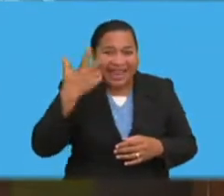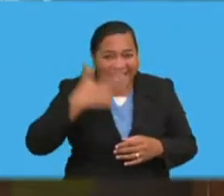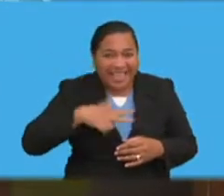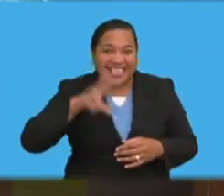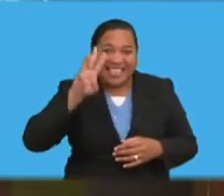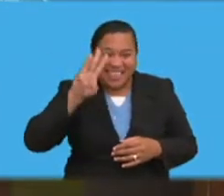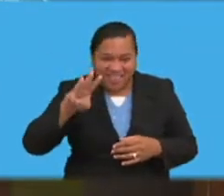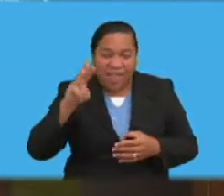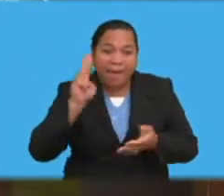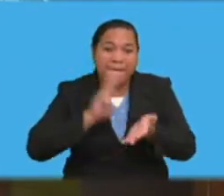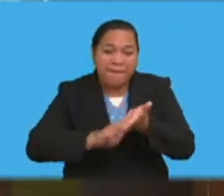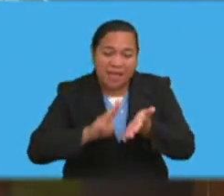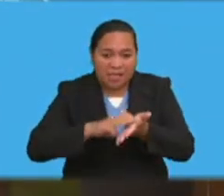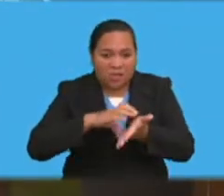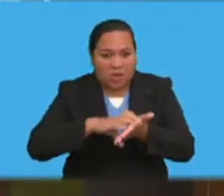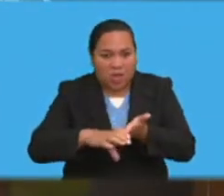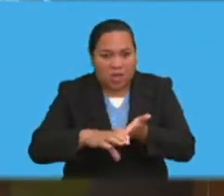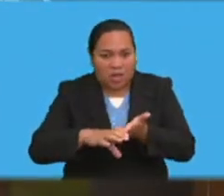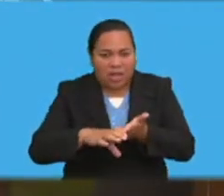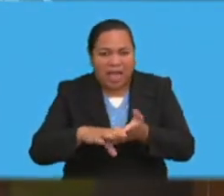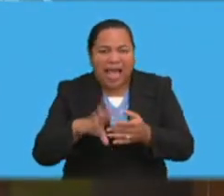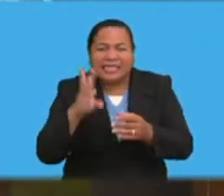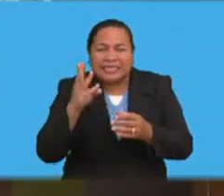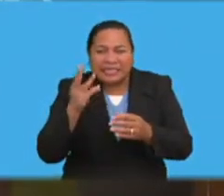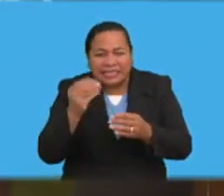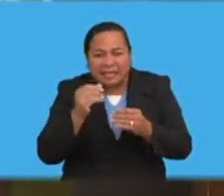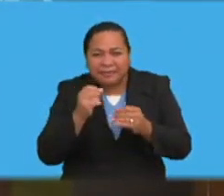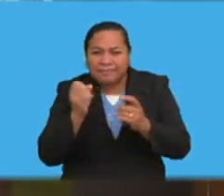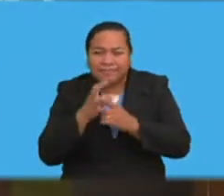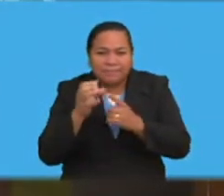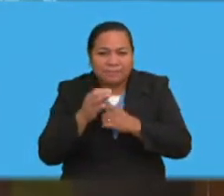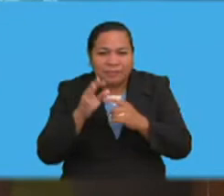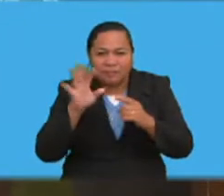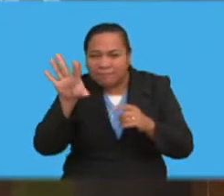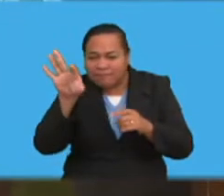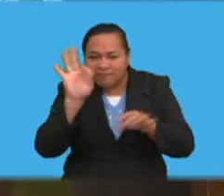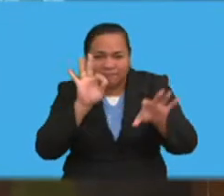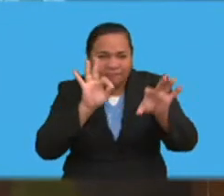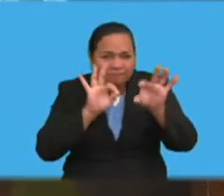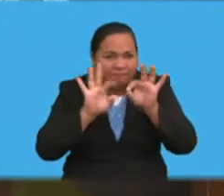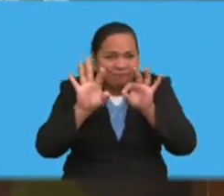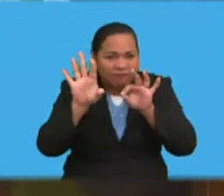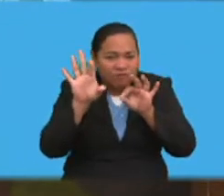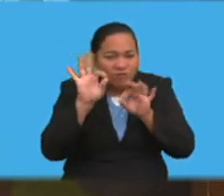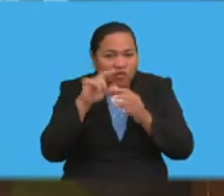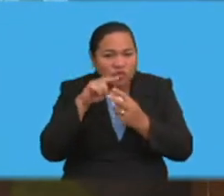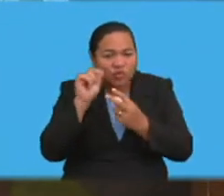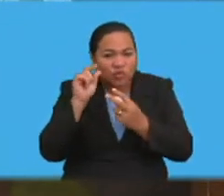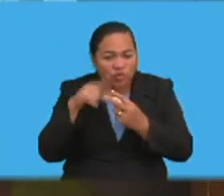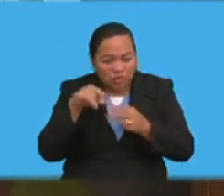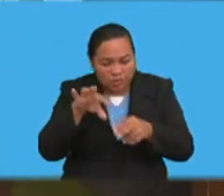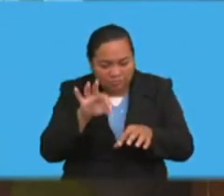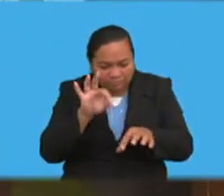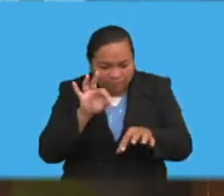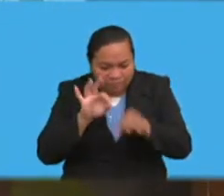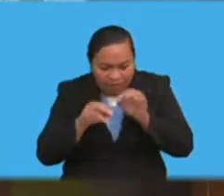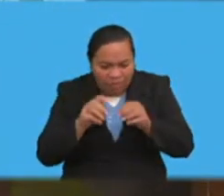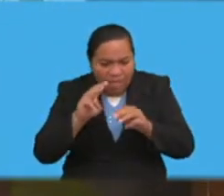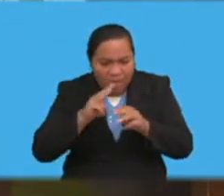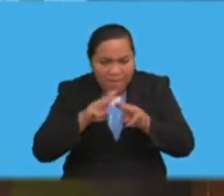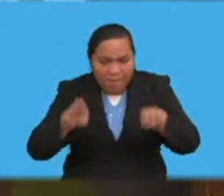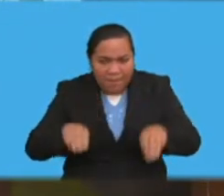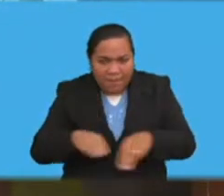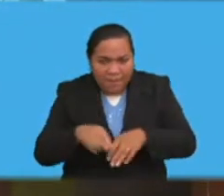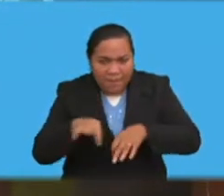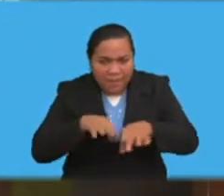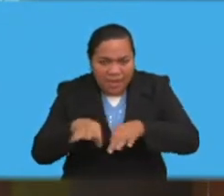million, Madam Speaker. Some key priority projects were selected from the flood control master plan, which